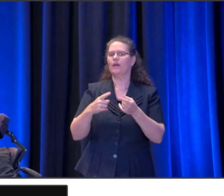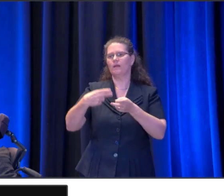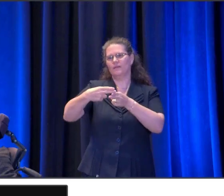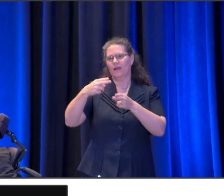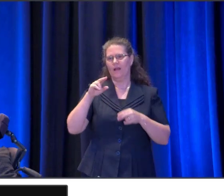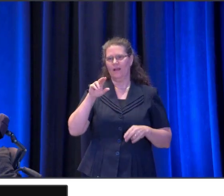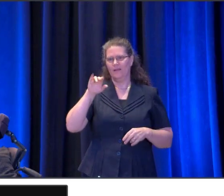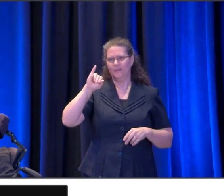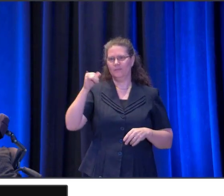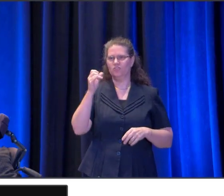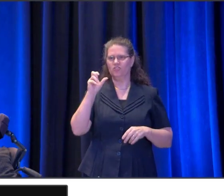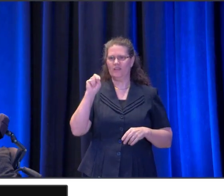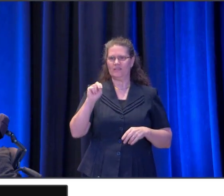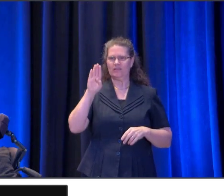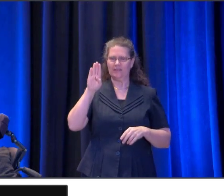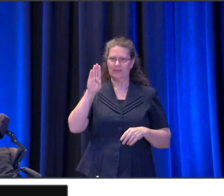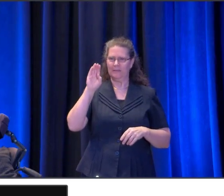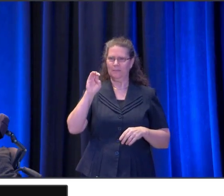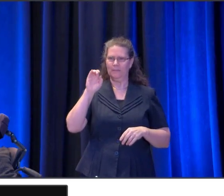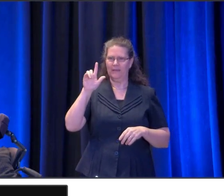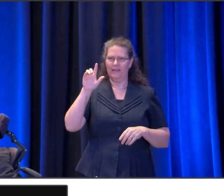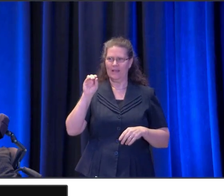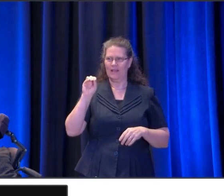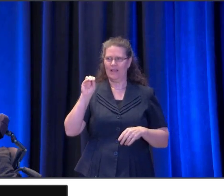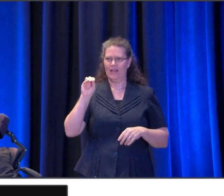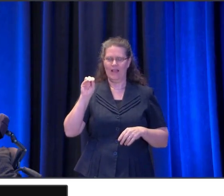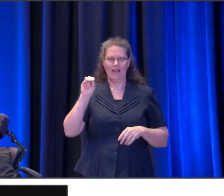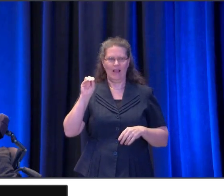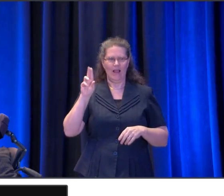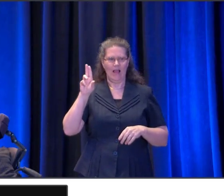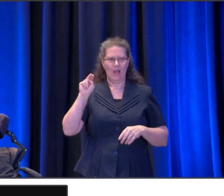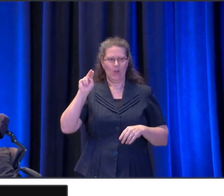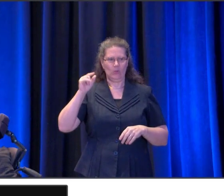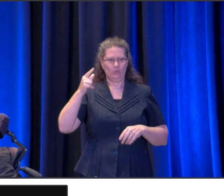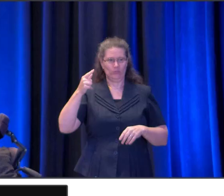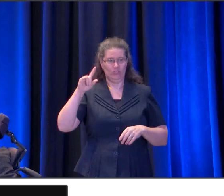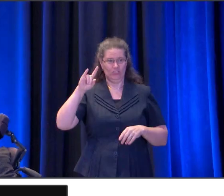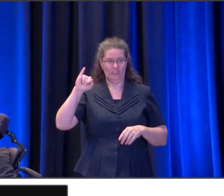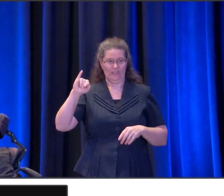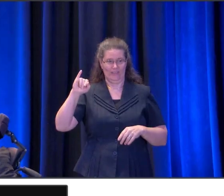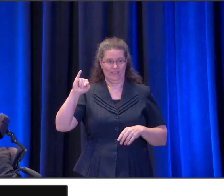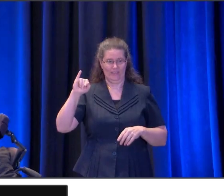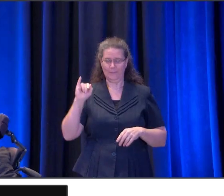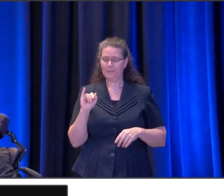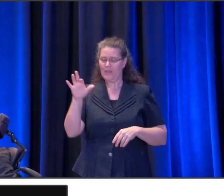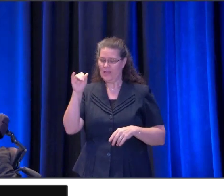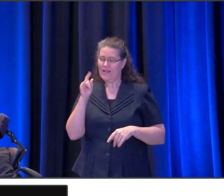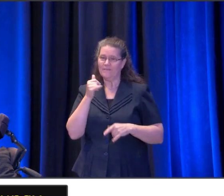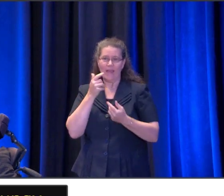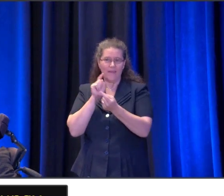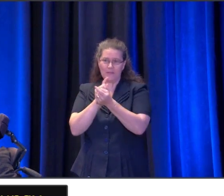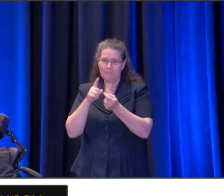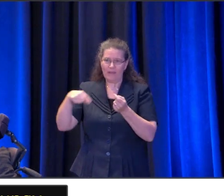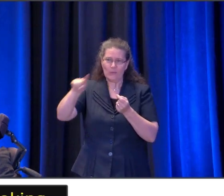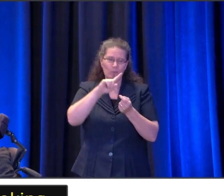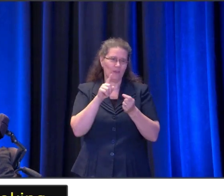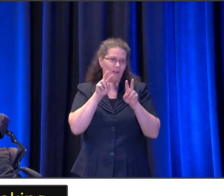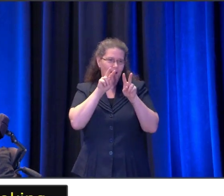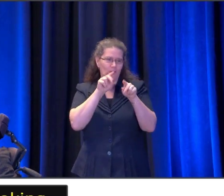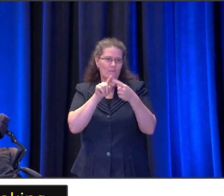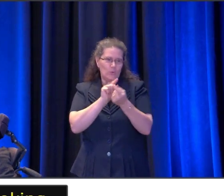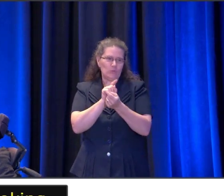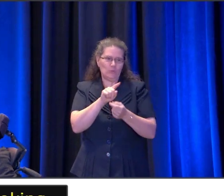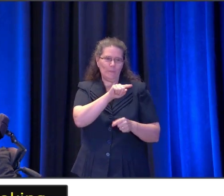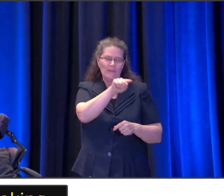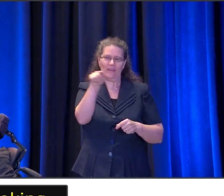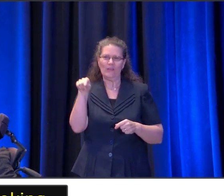Jason Belaungi. For folks who I haven't met yet, looking forward to meeting you. I am a SIL director in Madison,